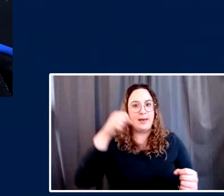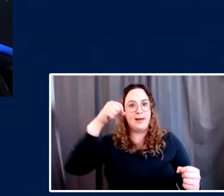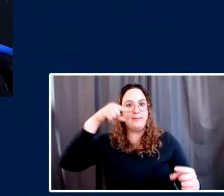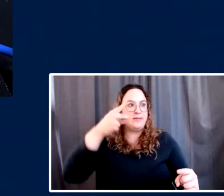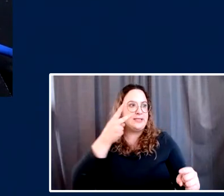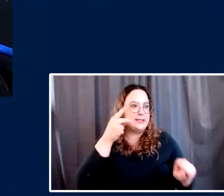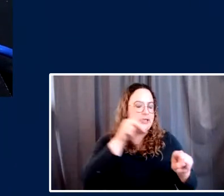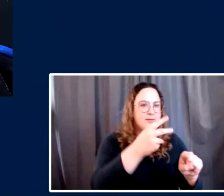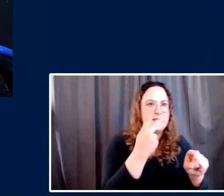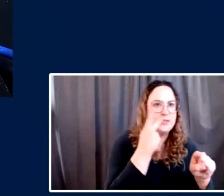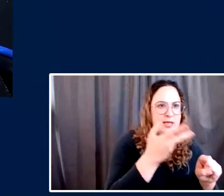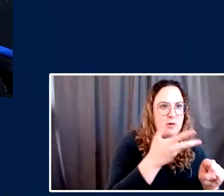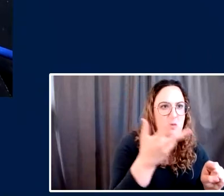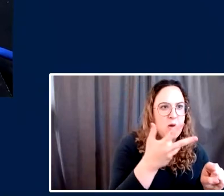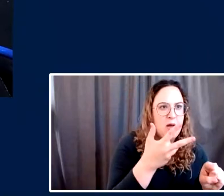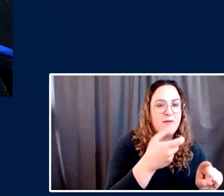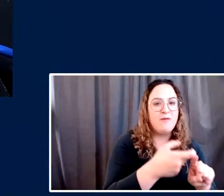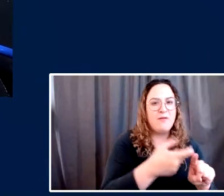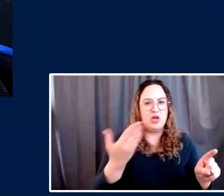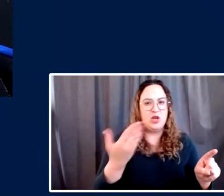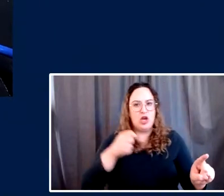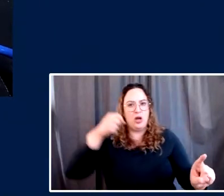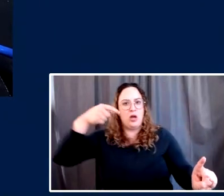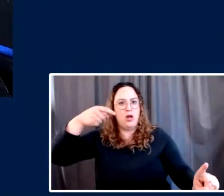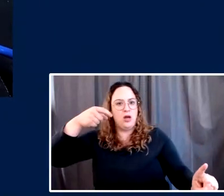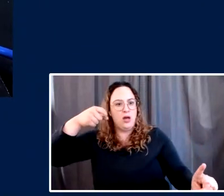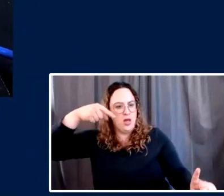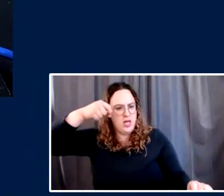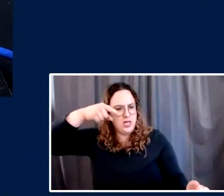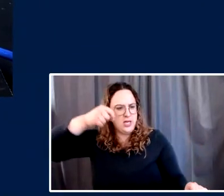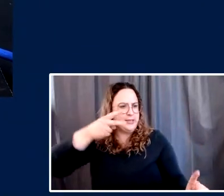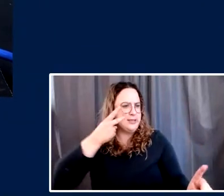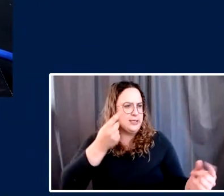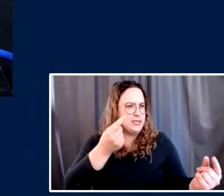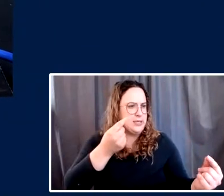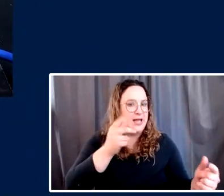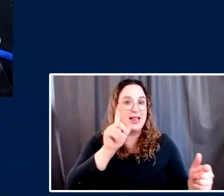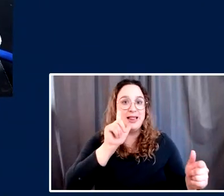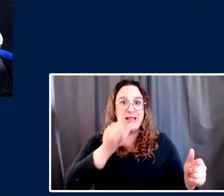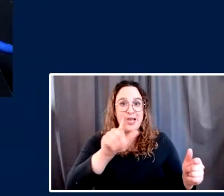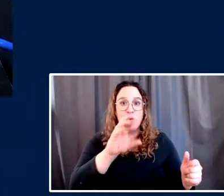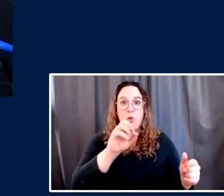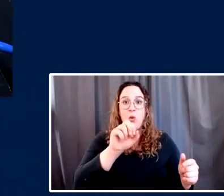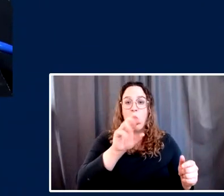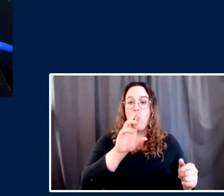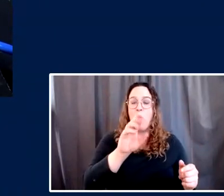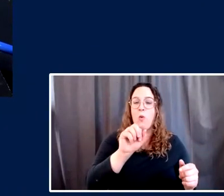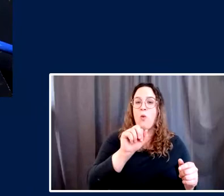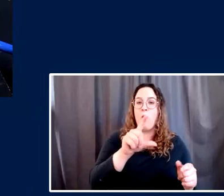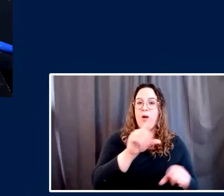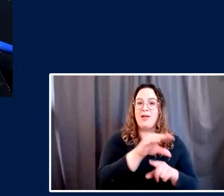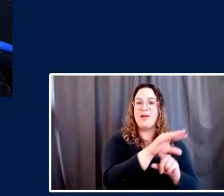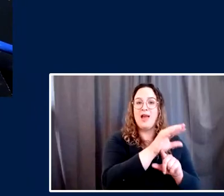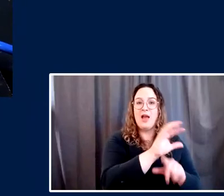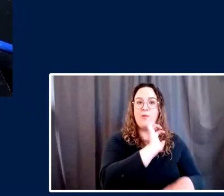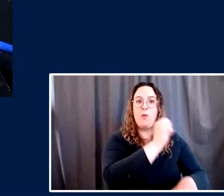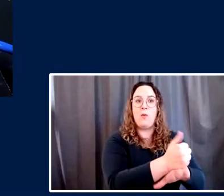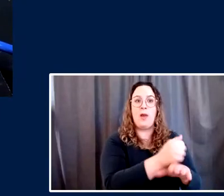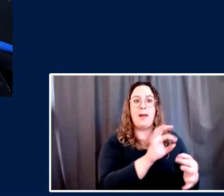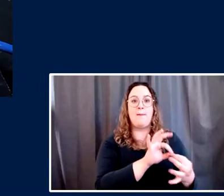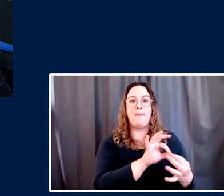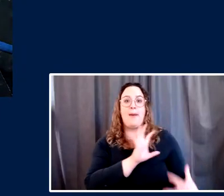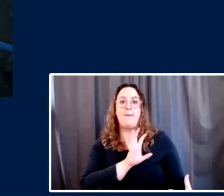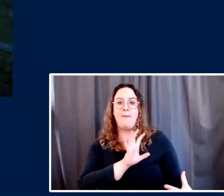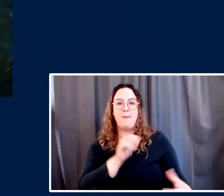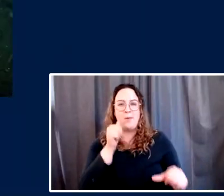and the focus and get it just right. So when we unplug from the camera, and it's going to take a picture. I think